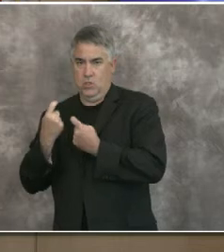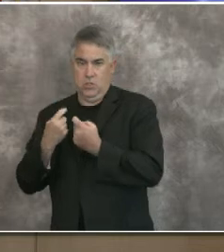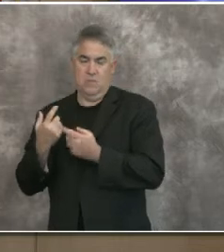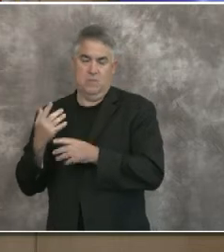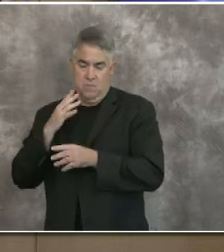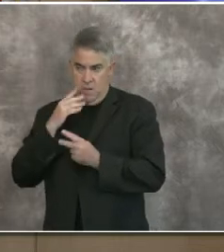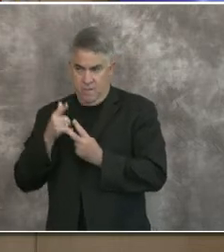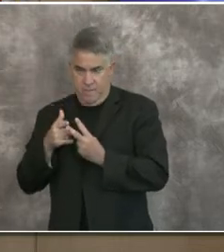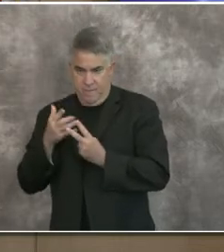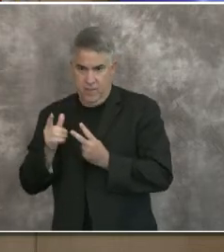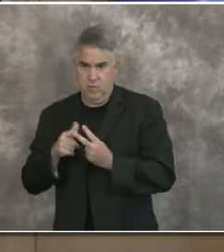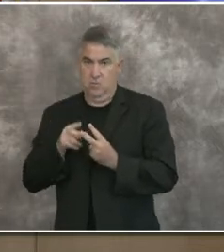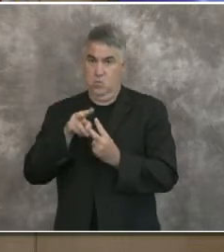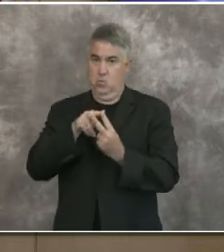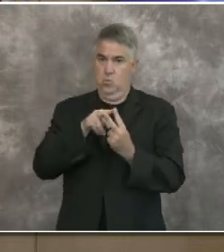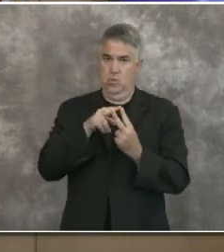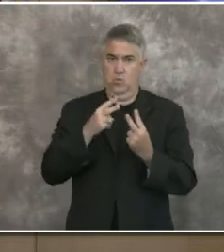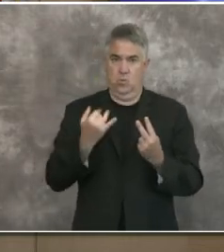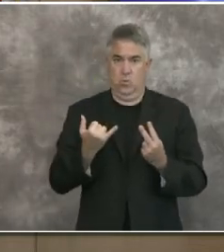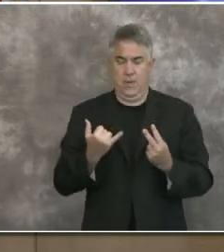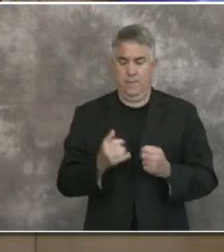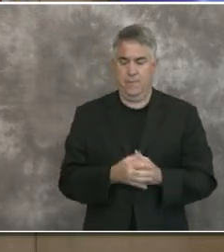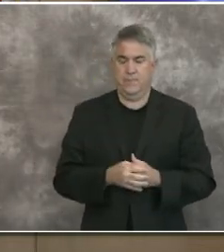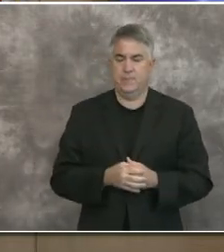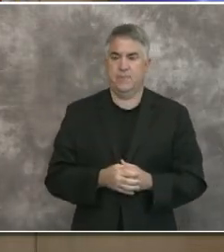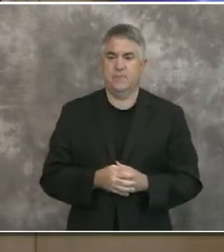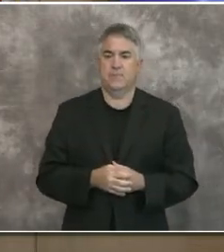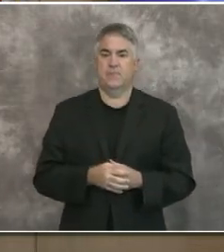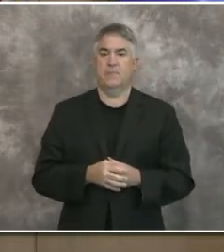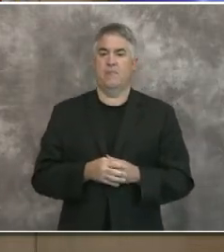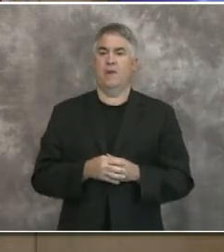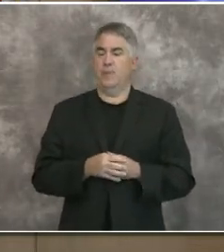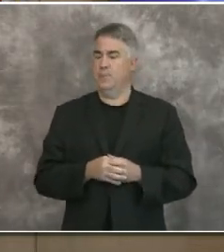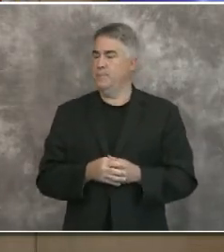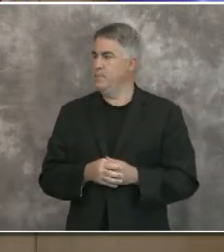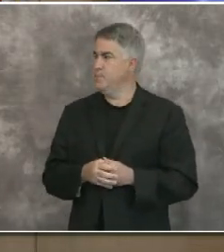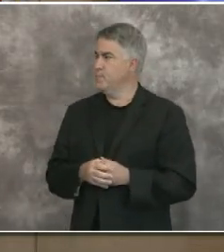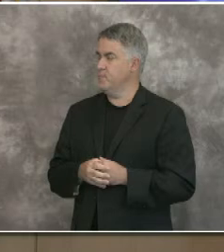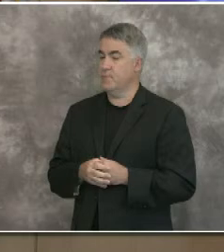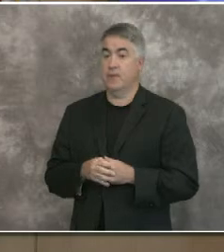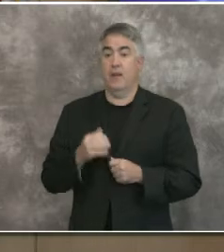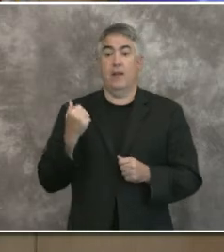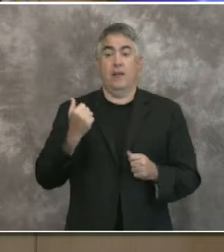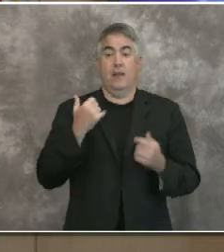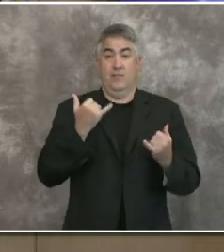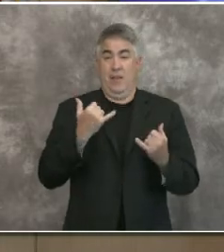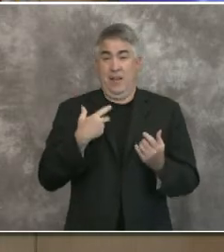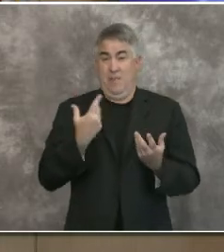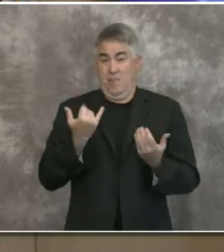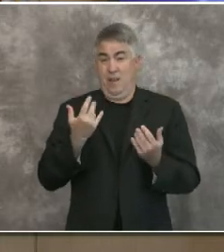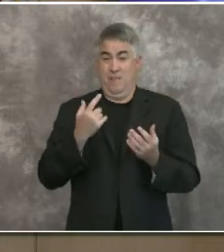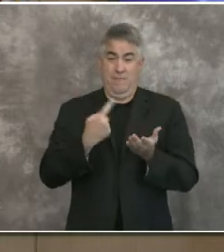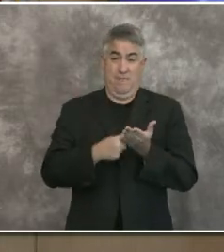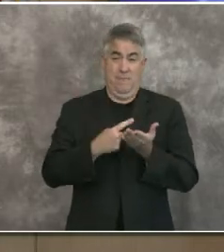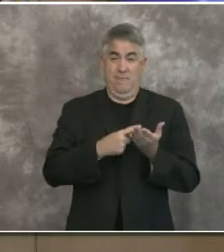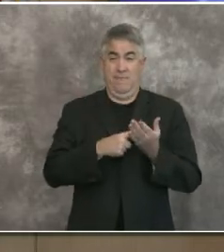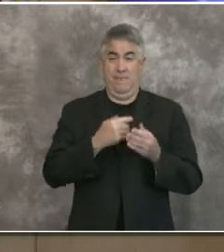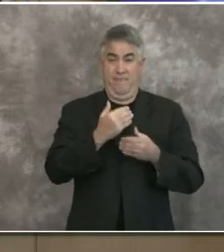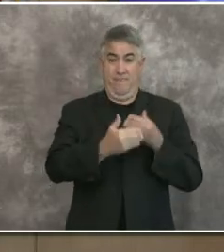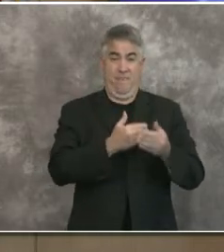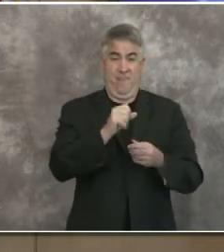run the two of these back to back. We've talked throughout the process that our reopening would be in phases. We would take a